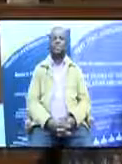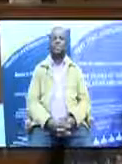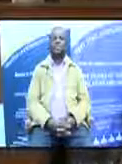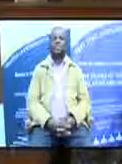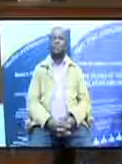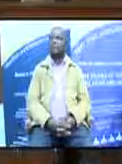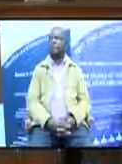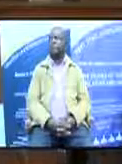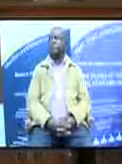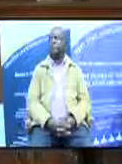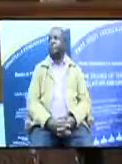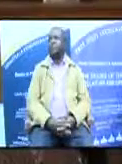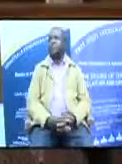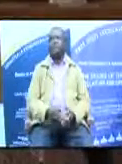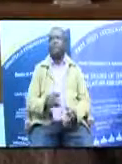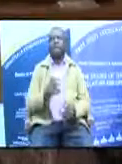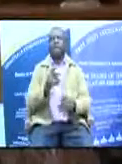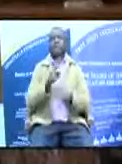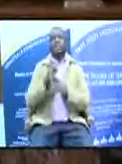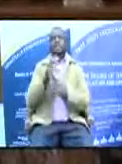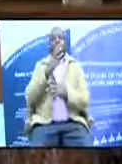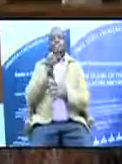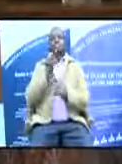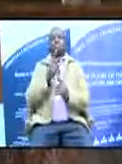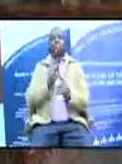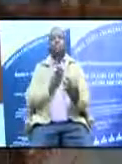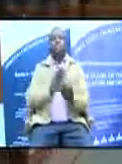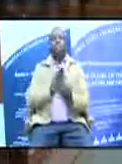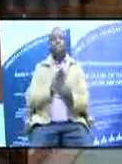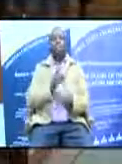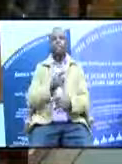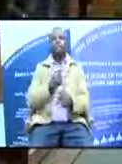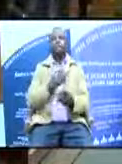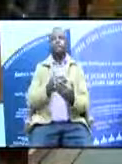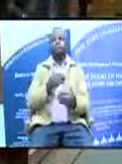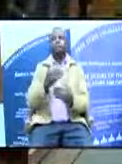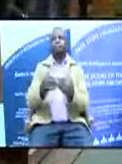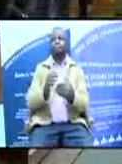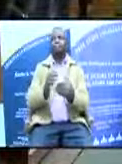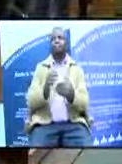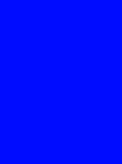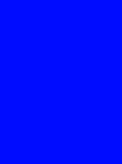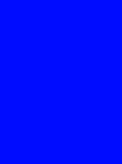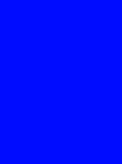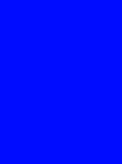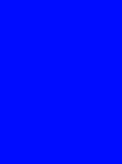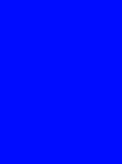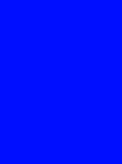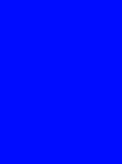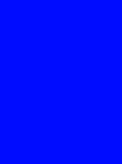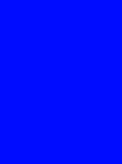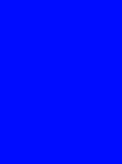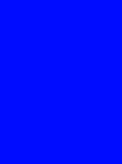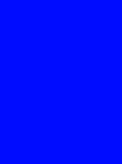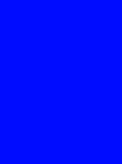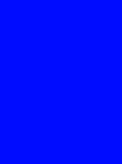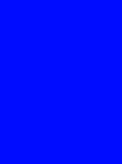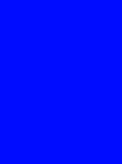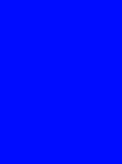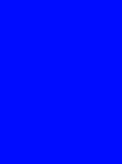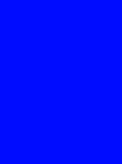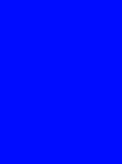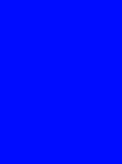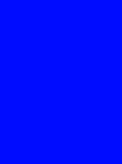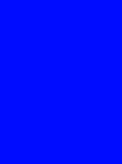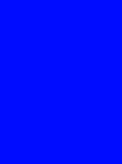Honorable MEC, please just pause before we can proceed. Honorable members, I only have one apology, and that